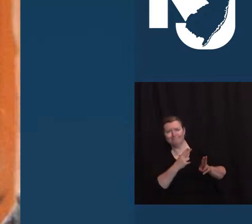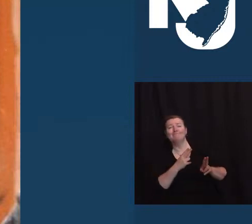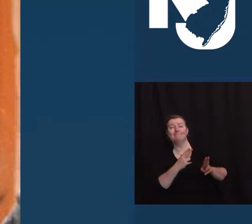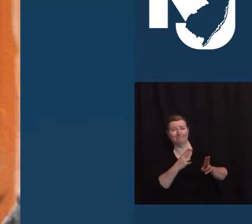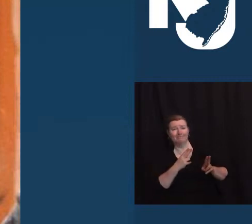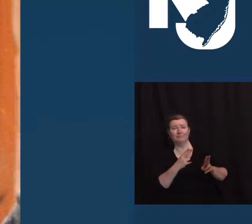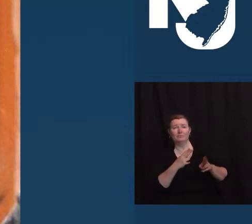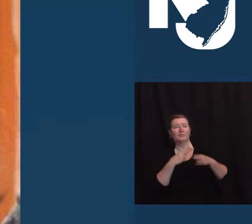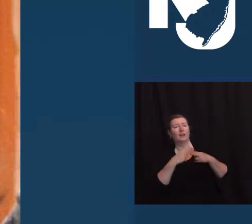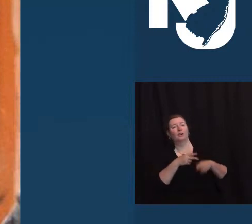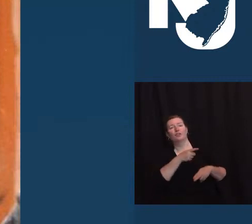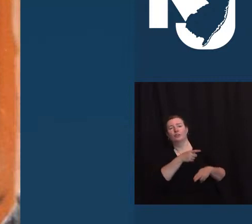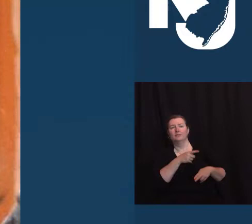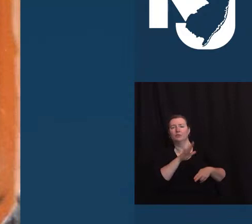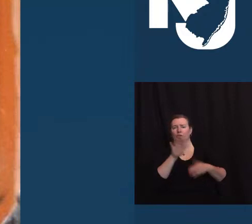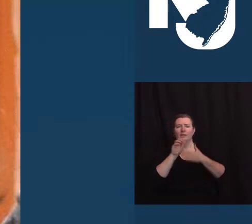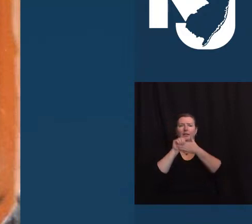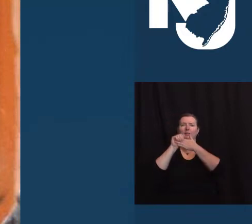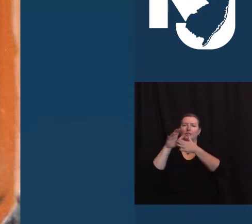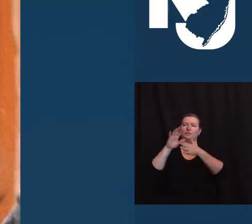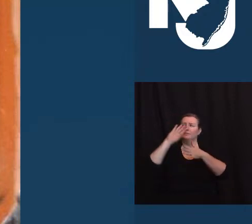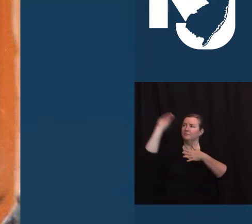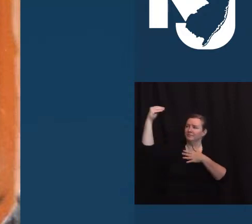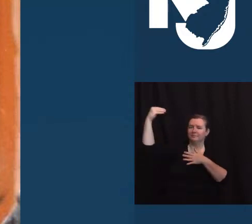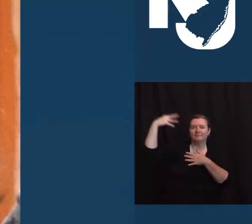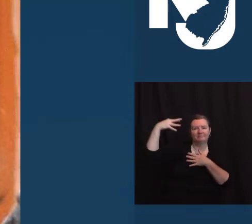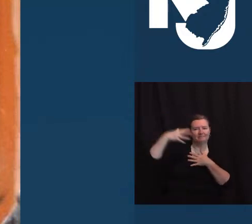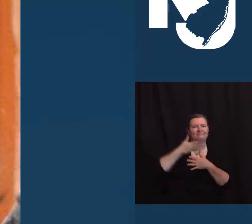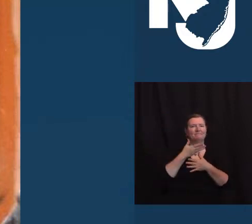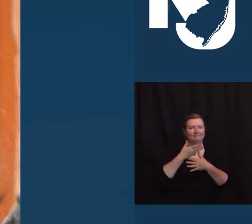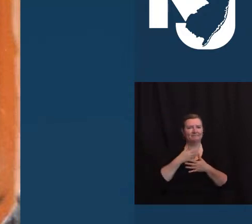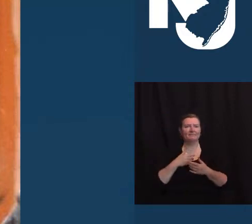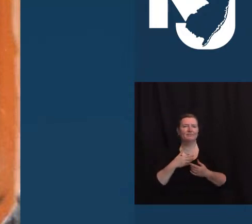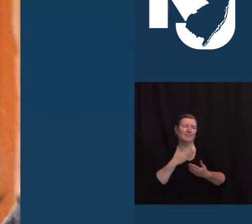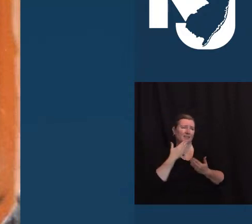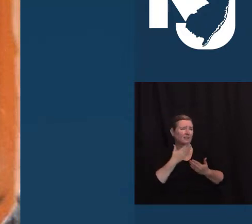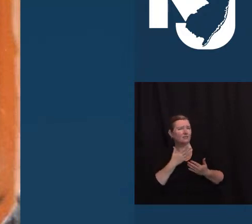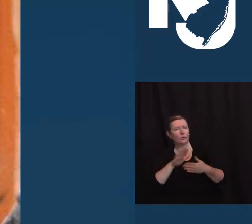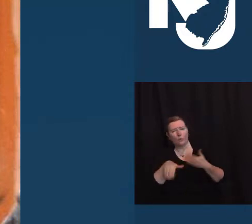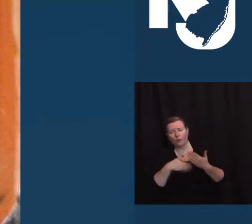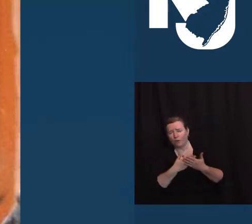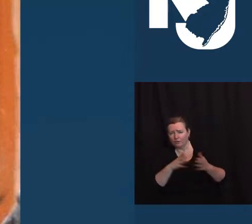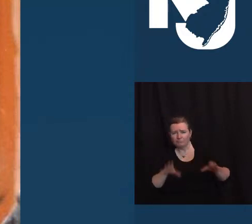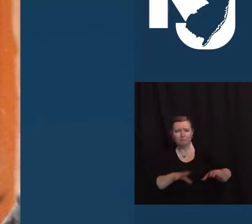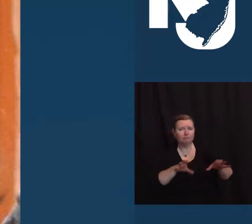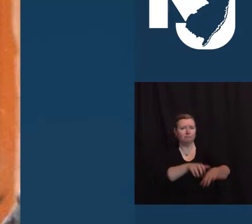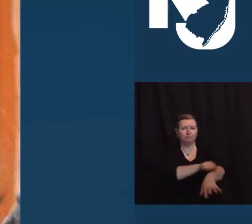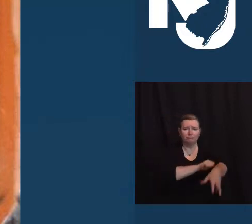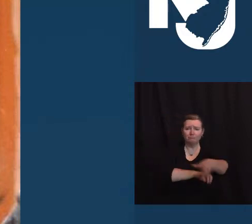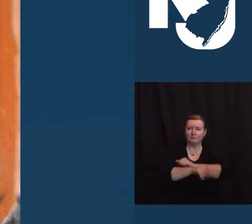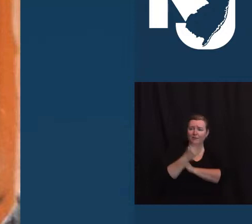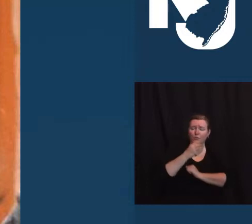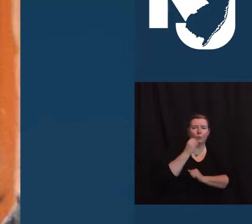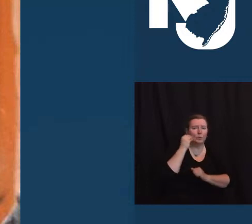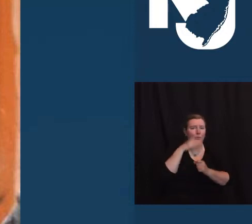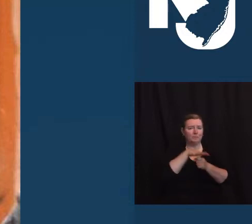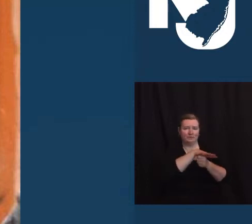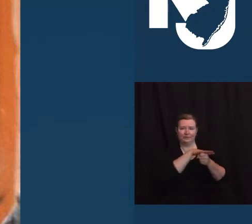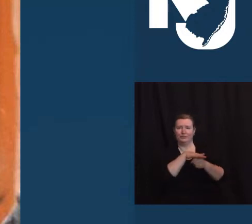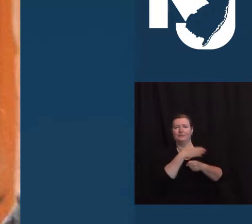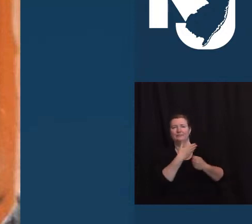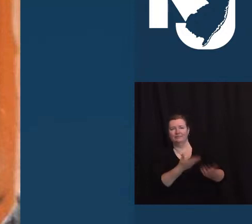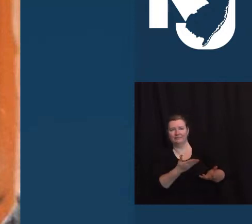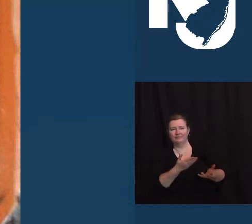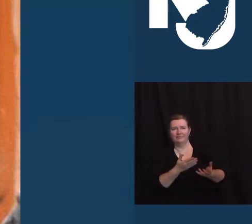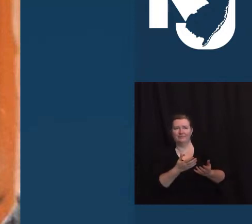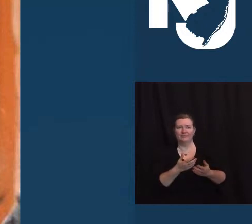compass and guiding light. We are grateful for all Patricia did for Westfield, which is a gem among our communities. I was there